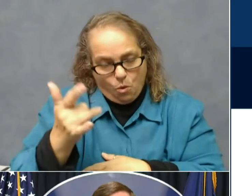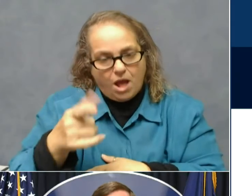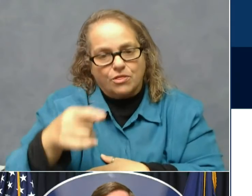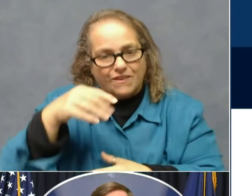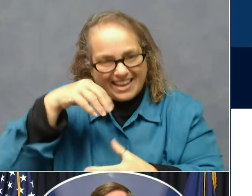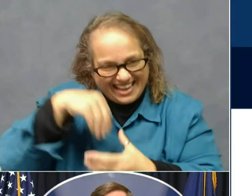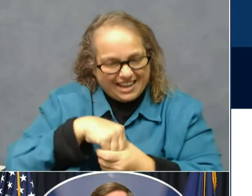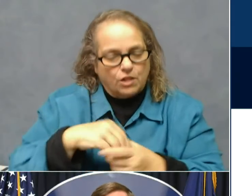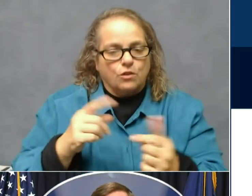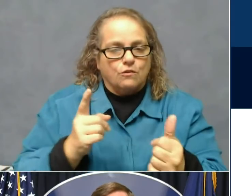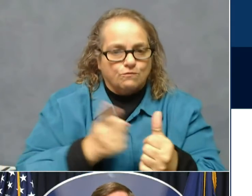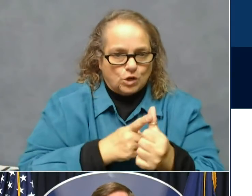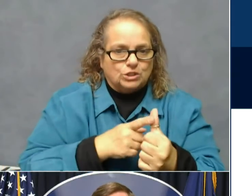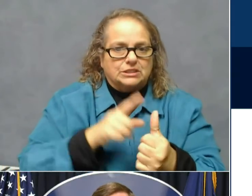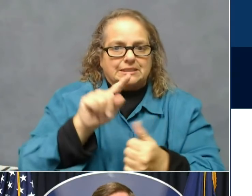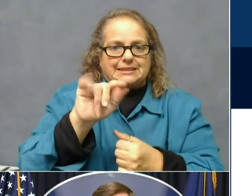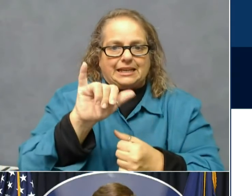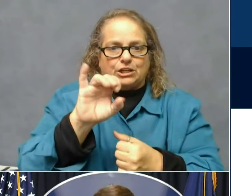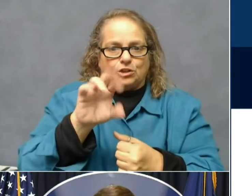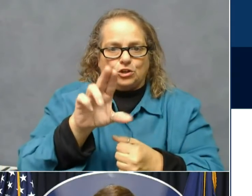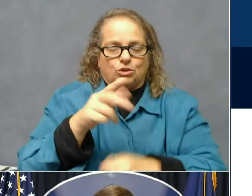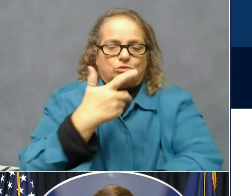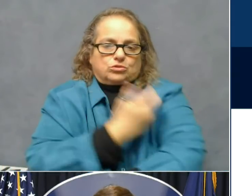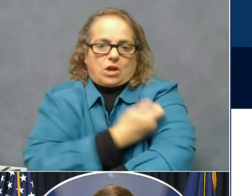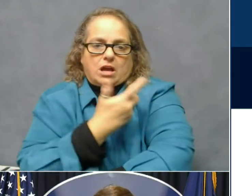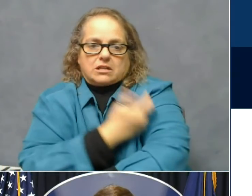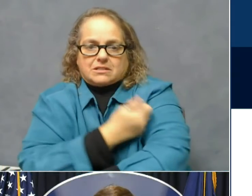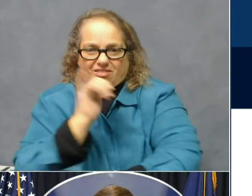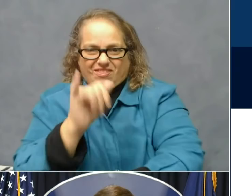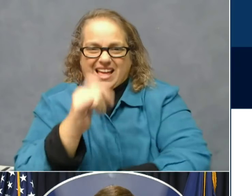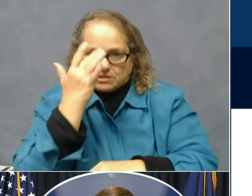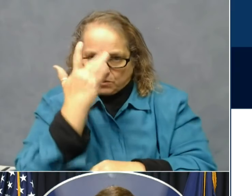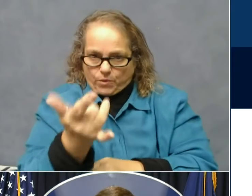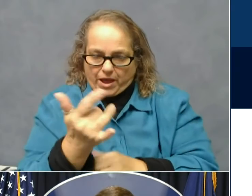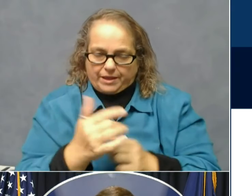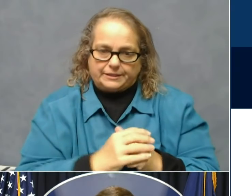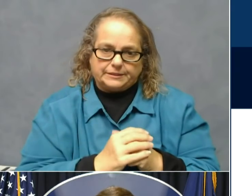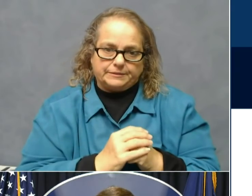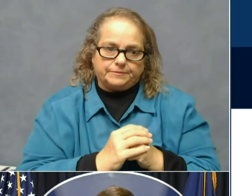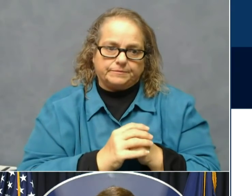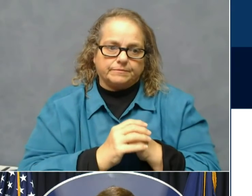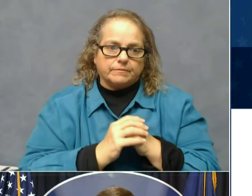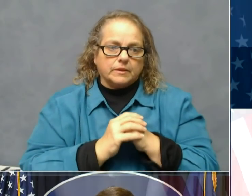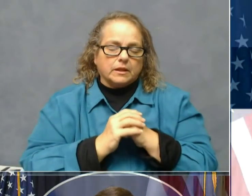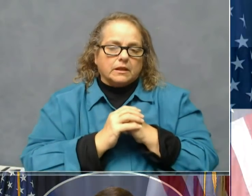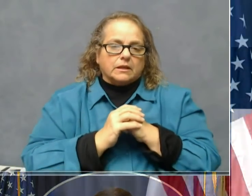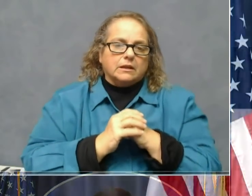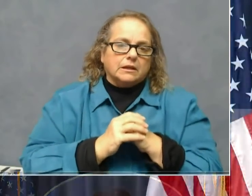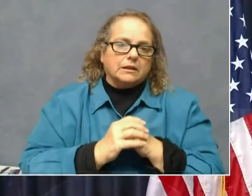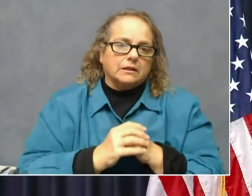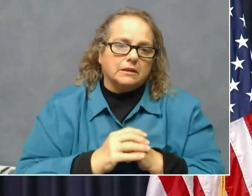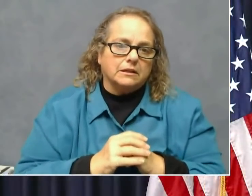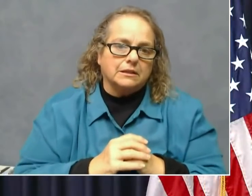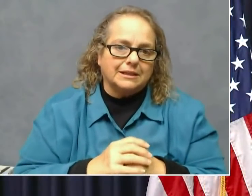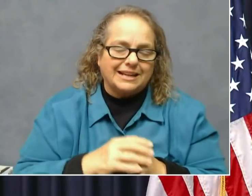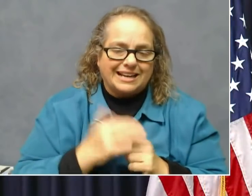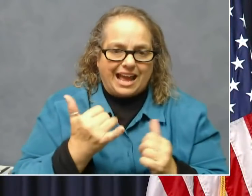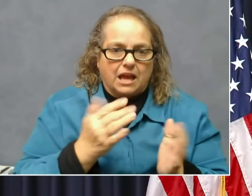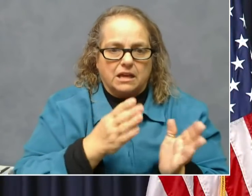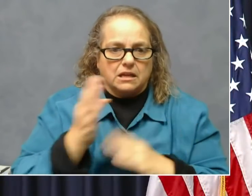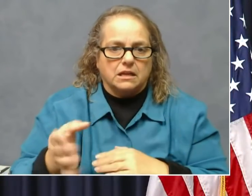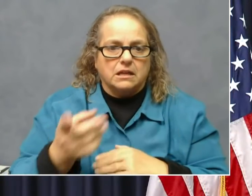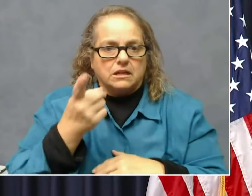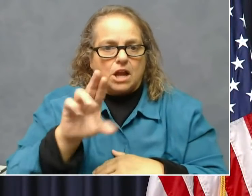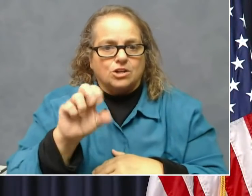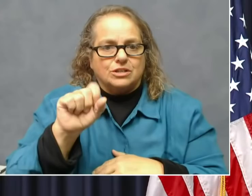first tier of those getting this vaccine. All right, well, we're going to move over to Dr. Stack, who's going to give